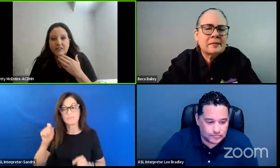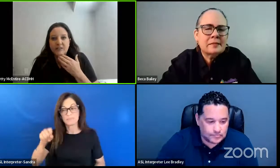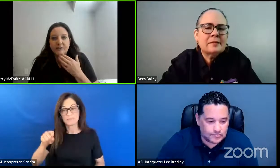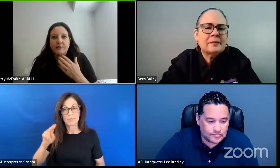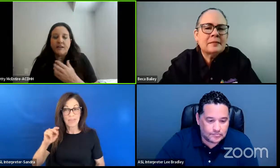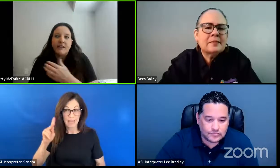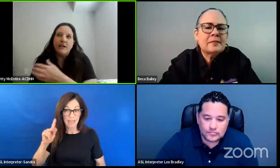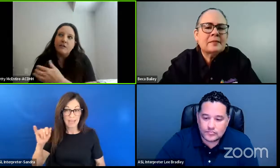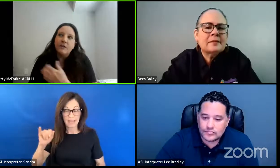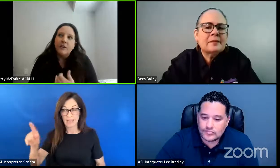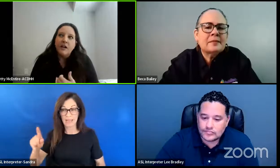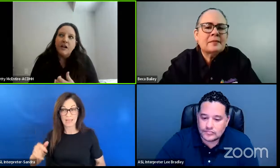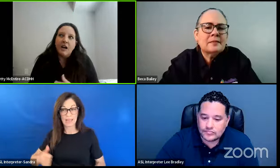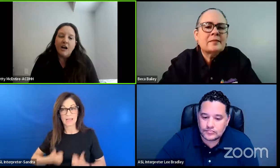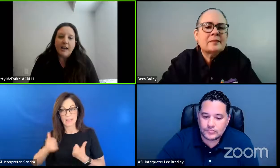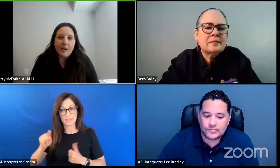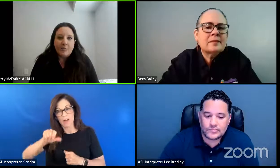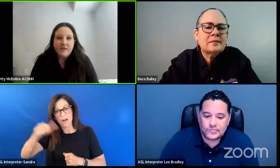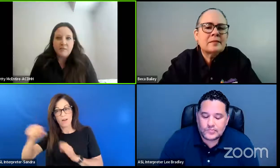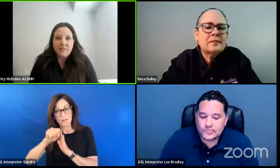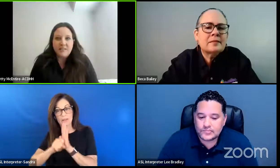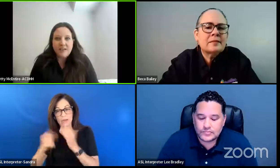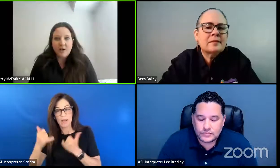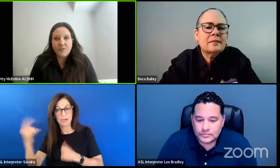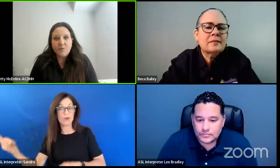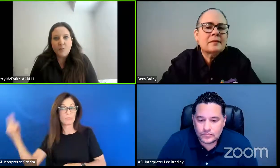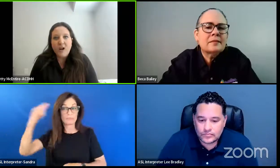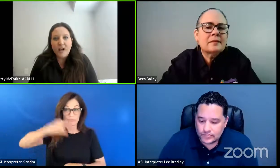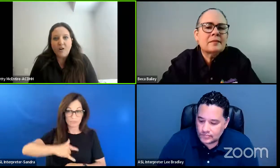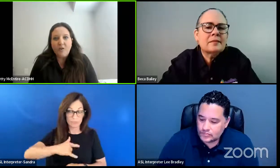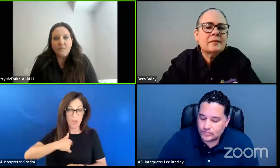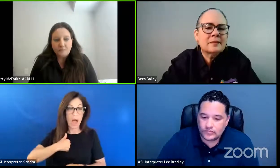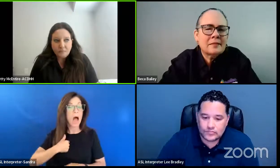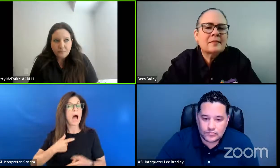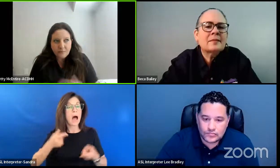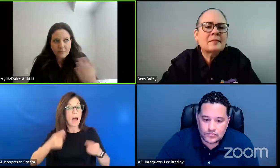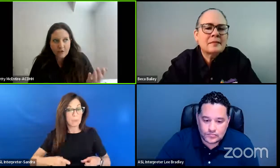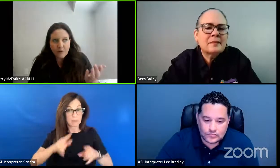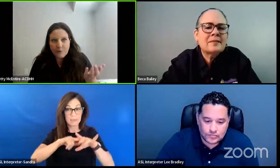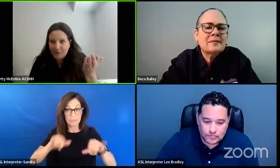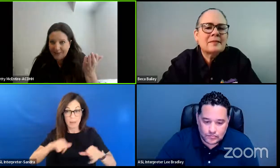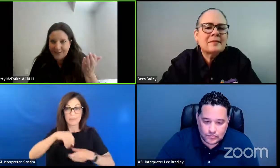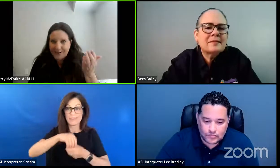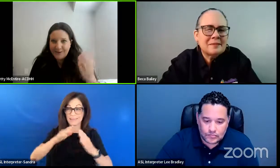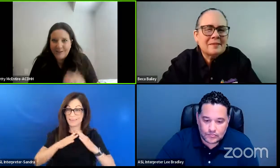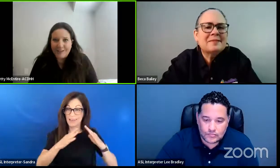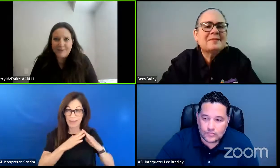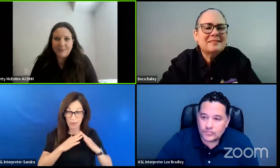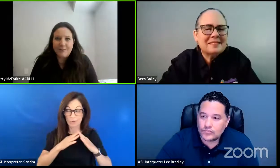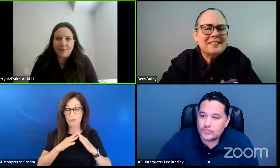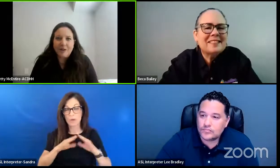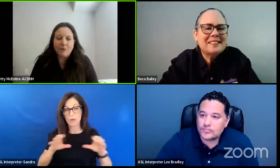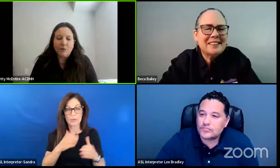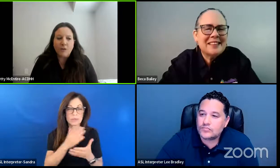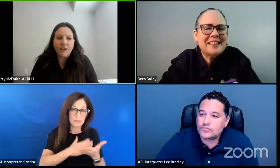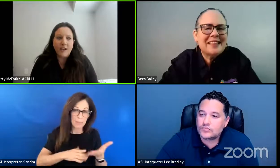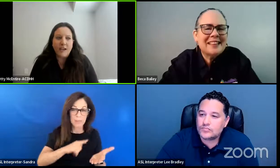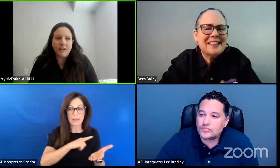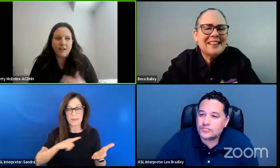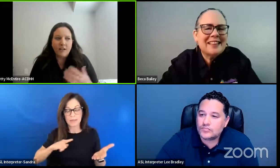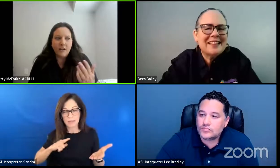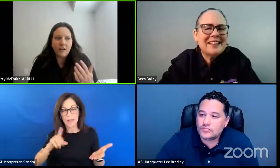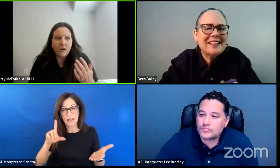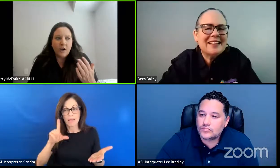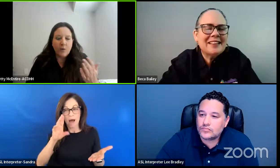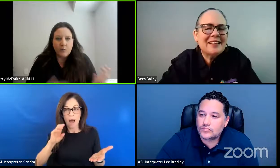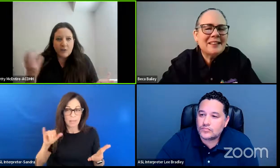where she's living right now. I happen to be in town as well, doing some legislative lobbying work,